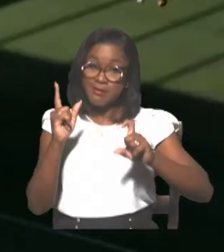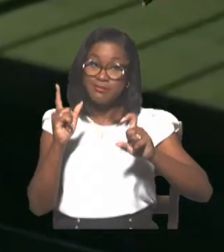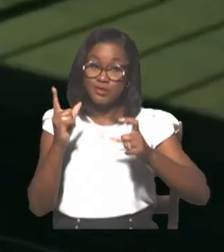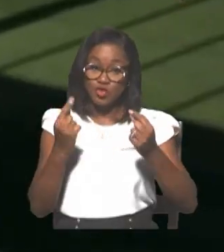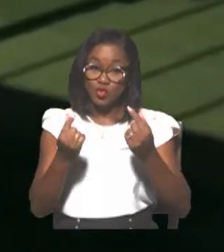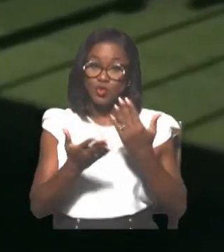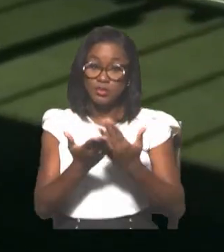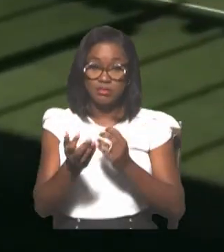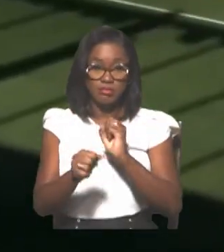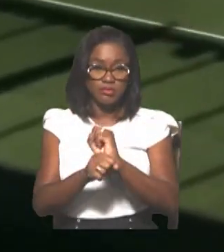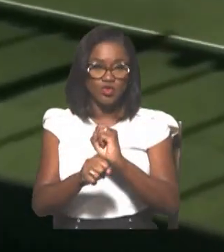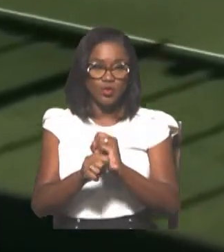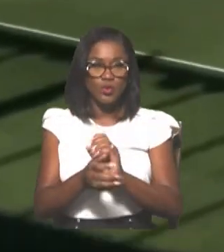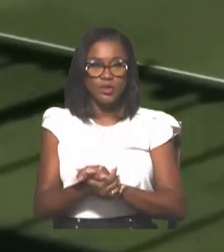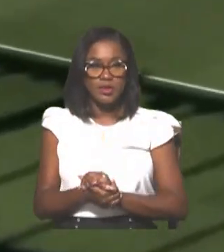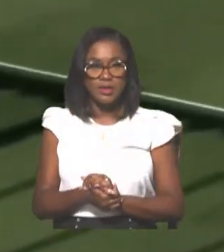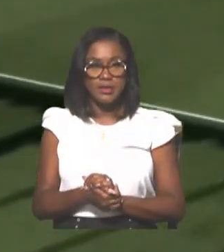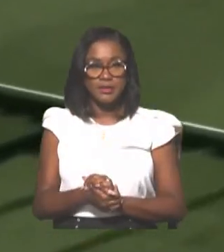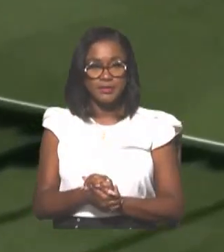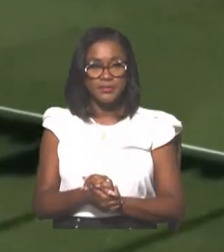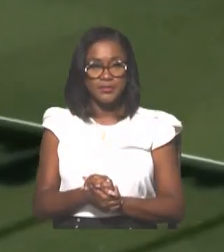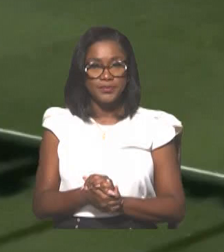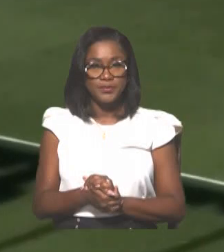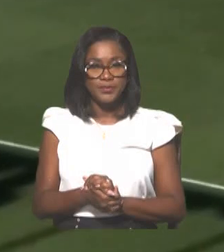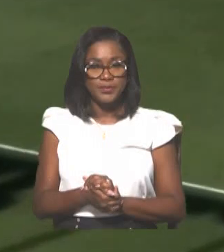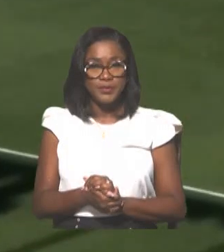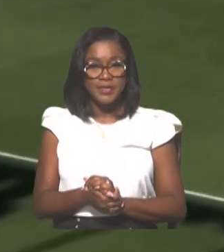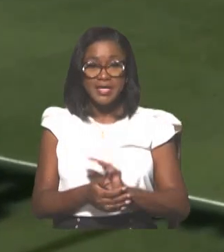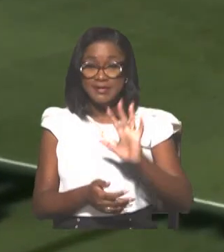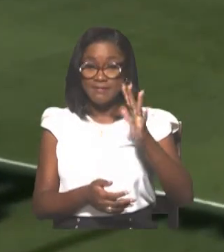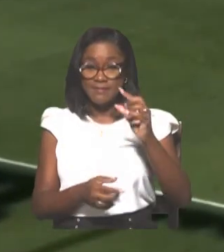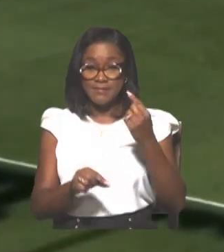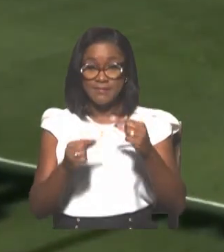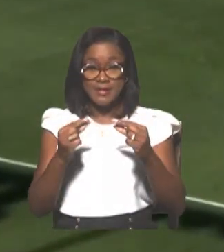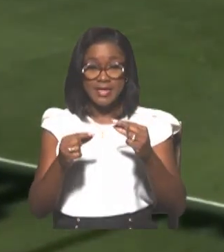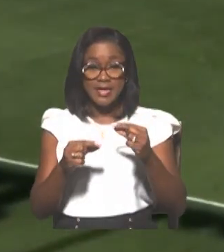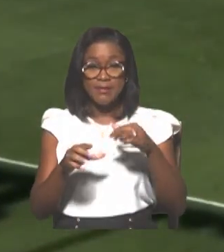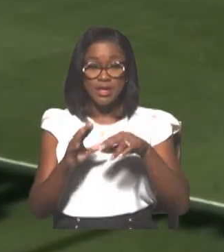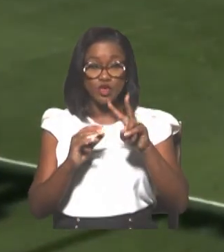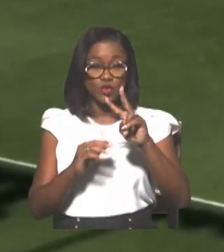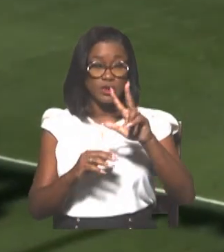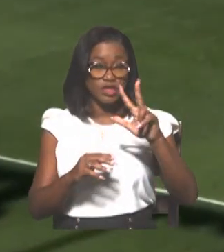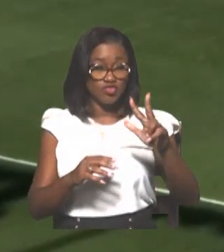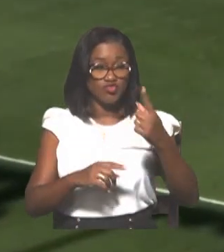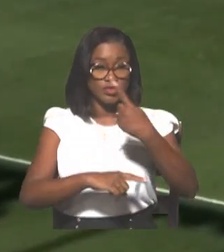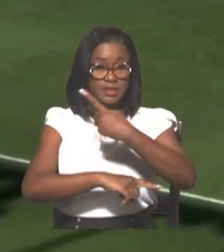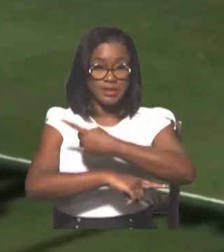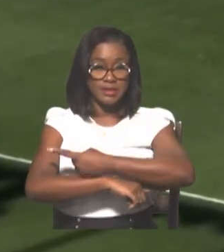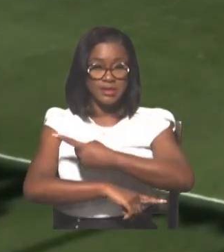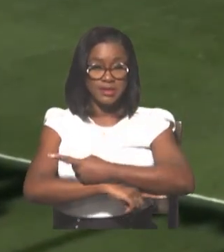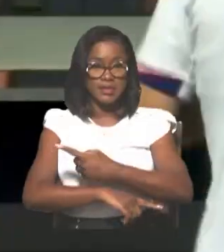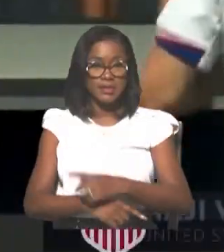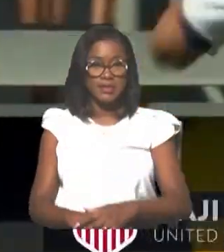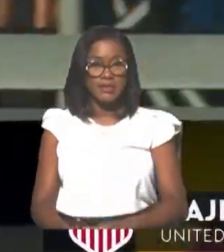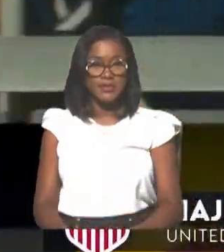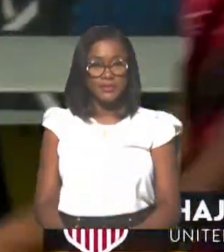done. TNT's match against the United States was their 5th game in 23 days. Adrian Lazar, TTT Sport.